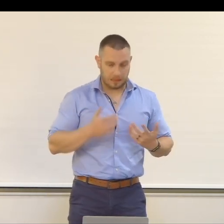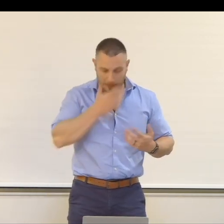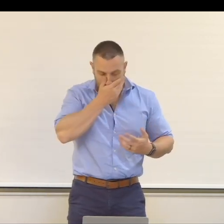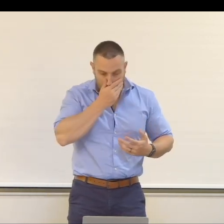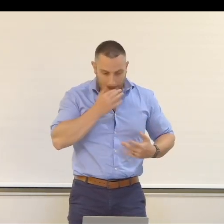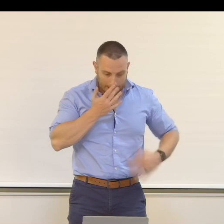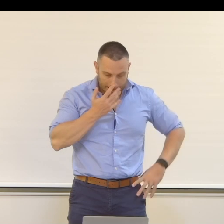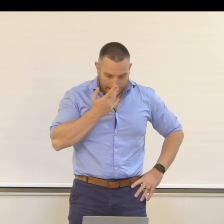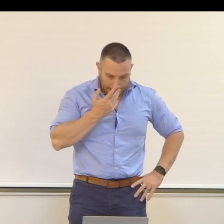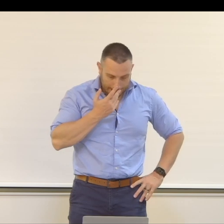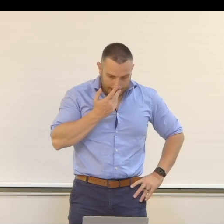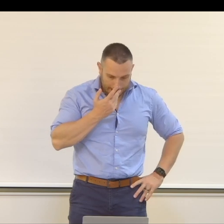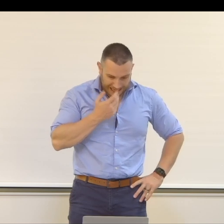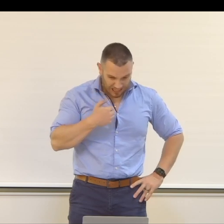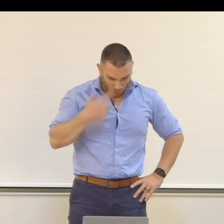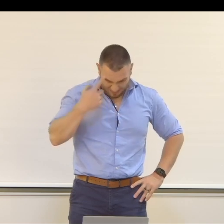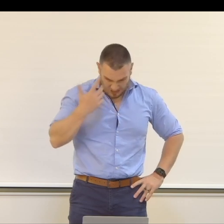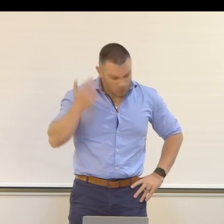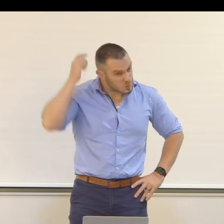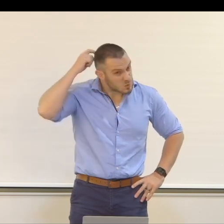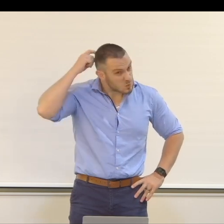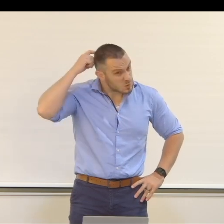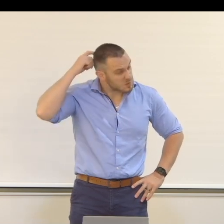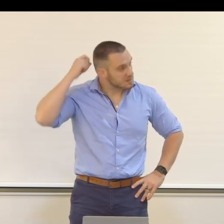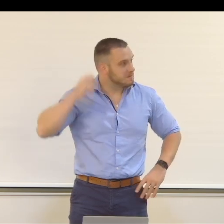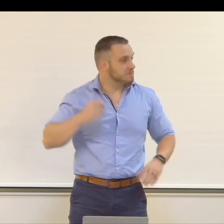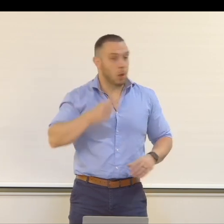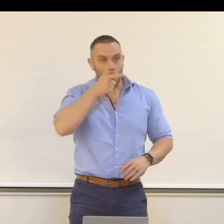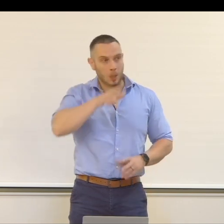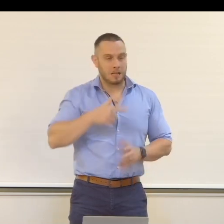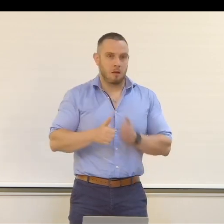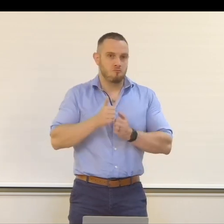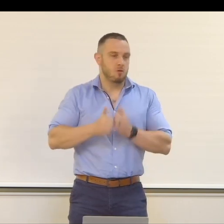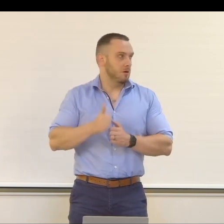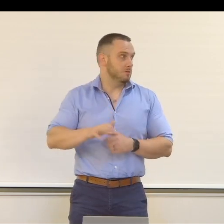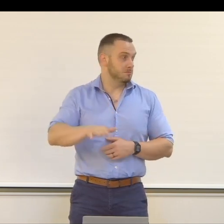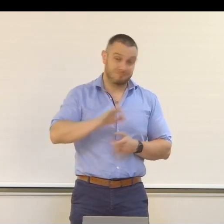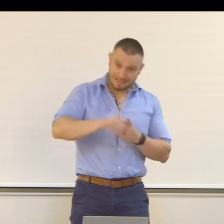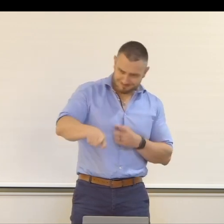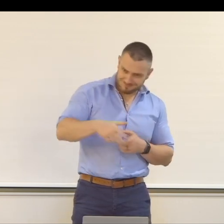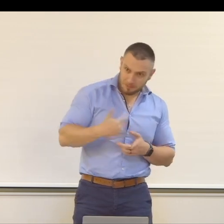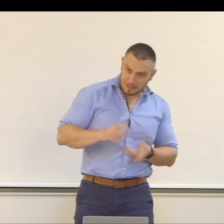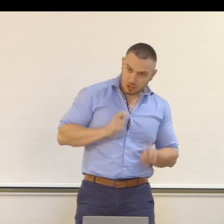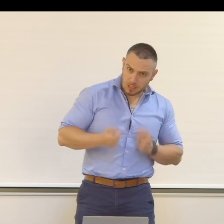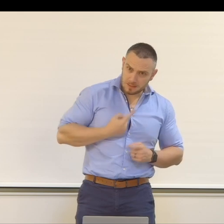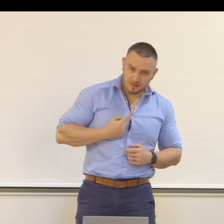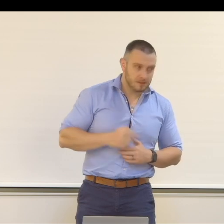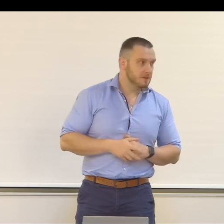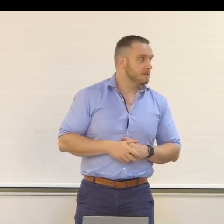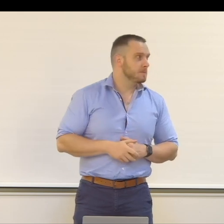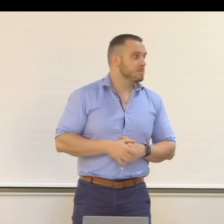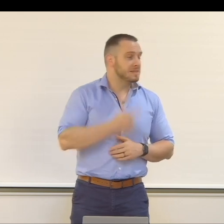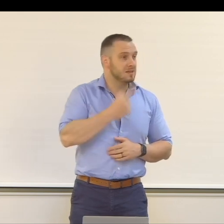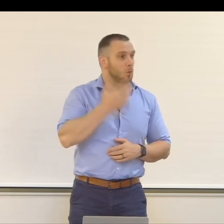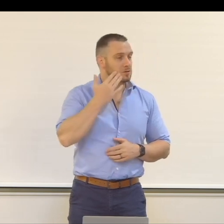thought, I don't think so. Luckily, I had my brother in front of me, so I said, "Am I different?" And he told me, "Well,